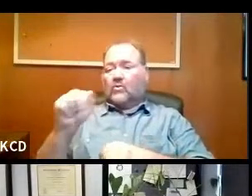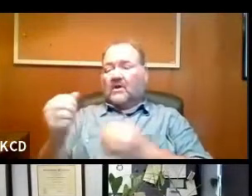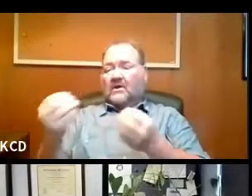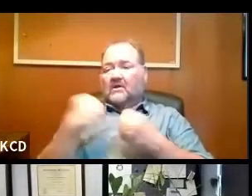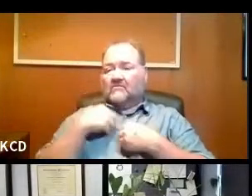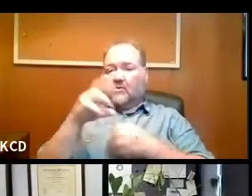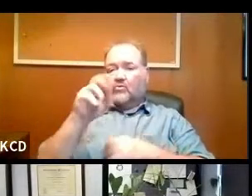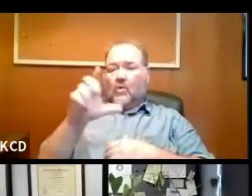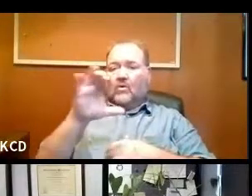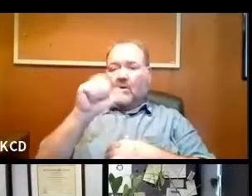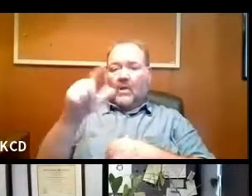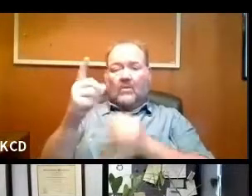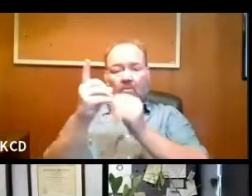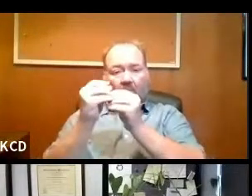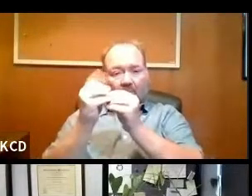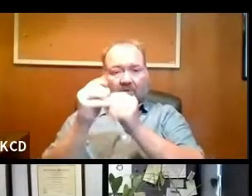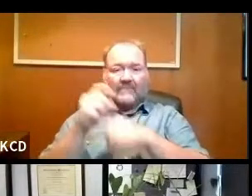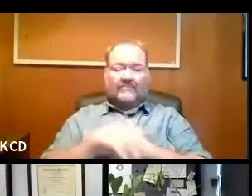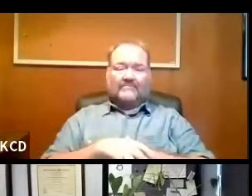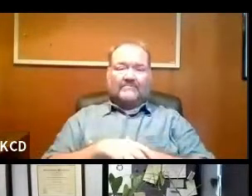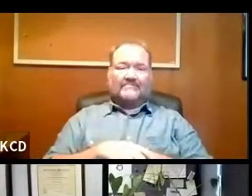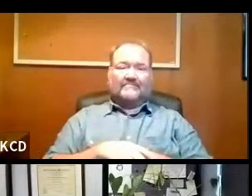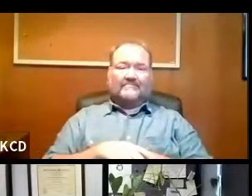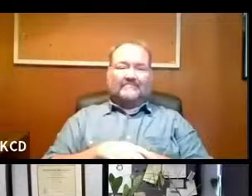roll call one more time.